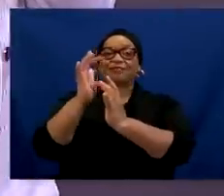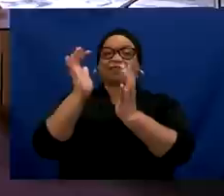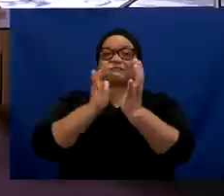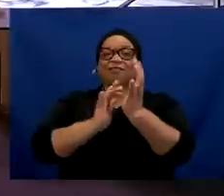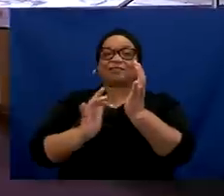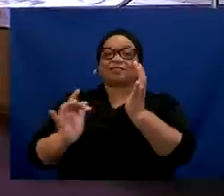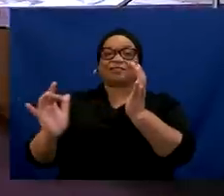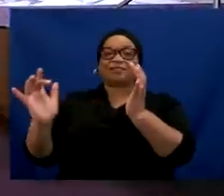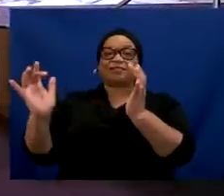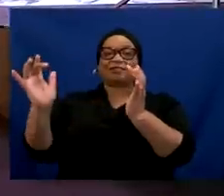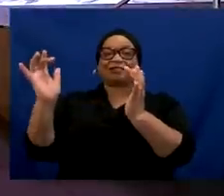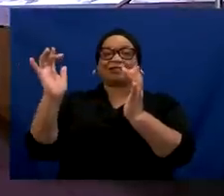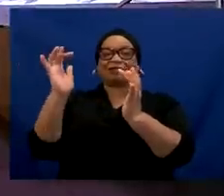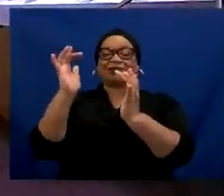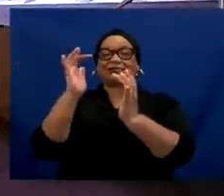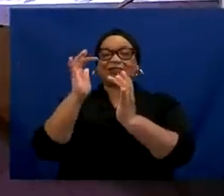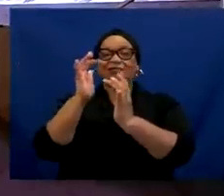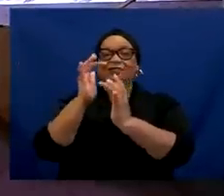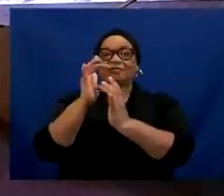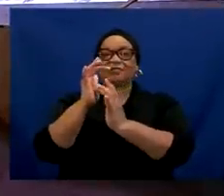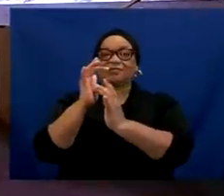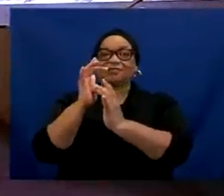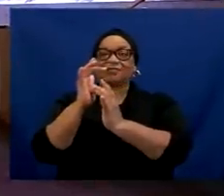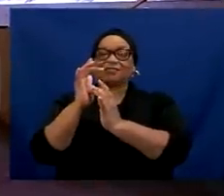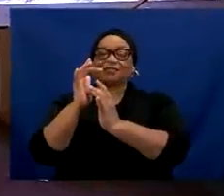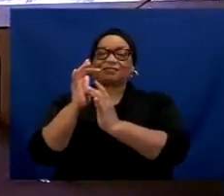Call his name Jesus.